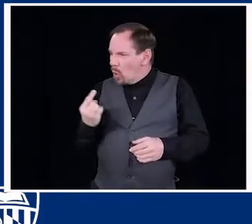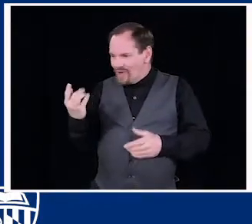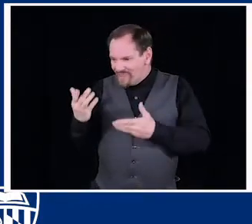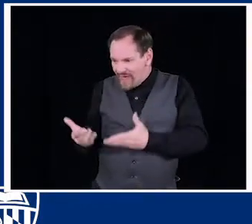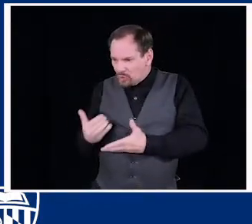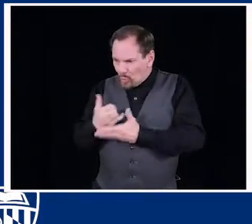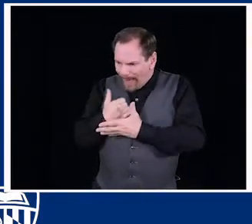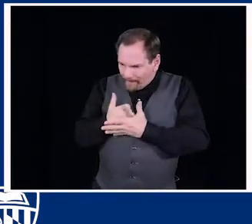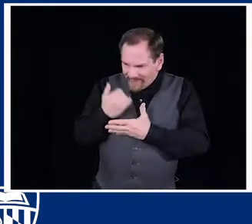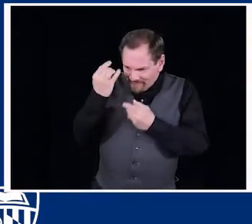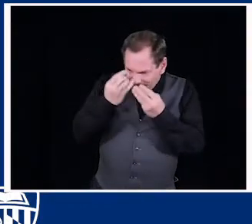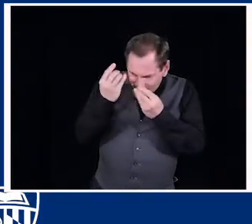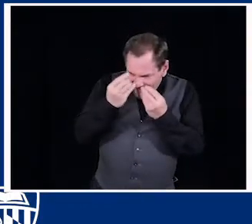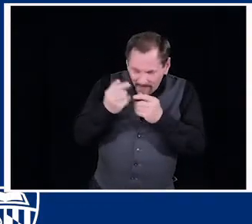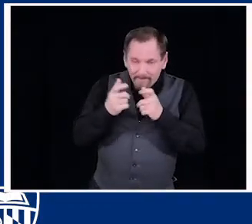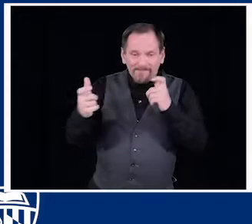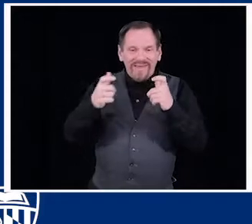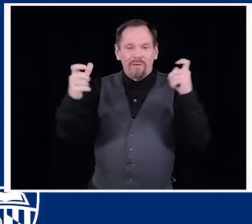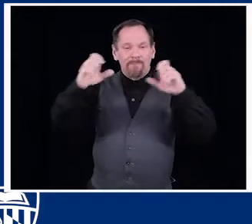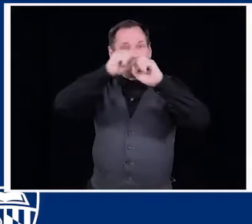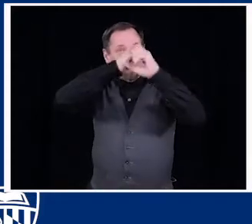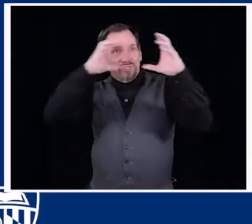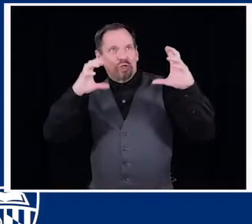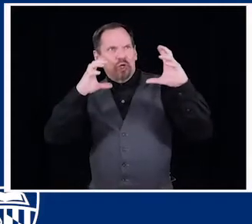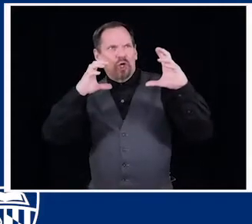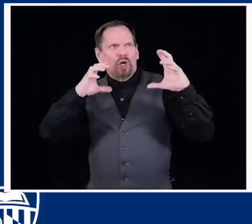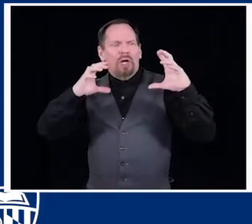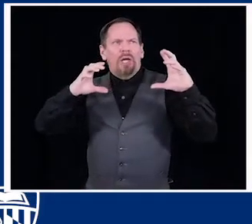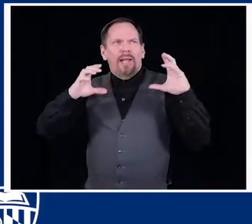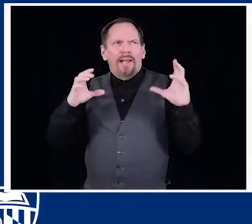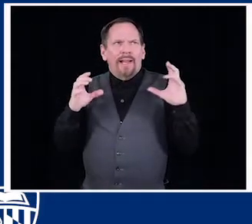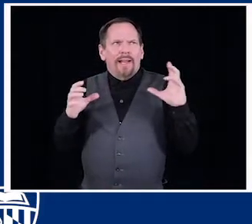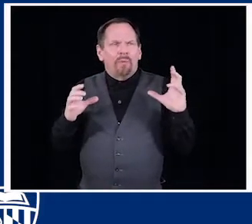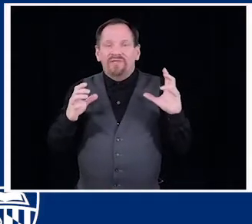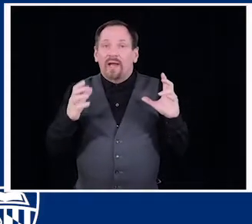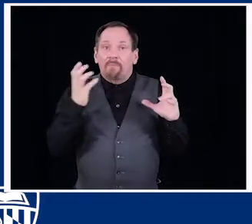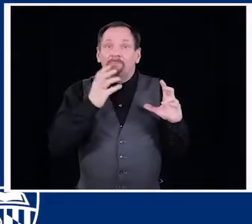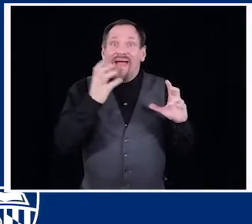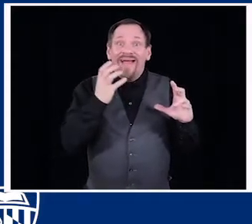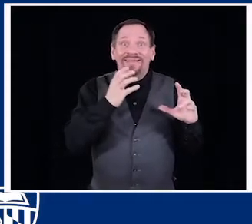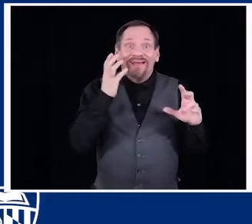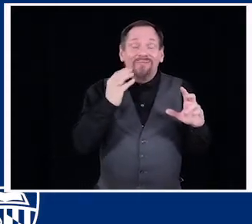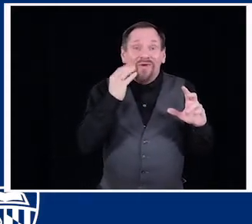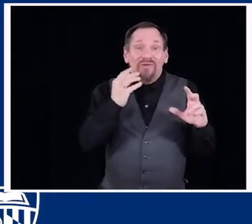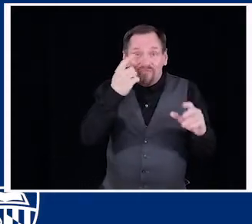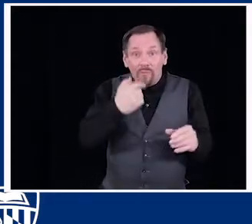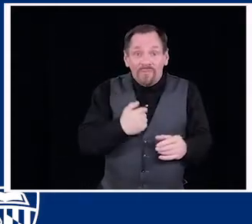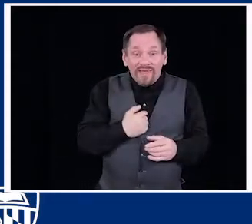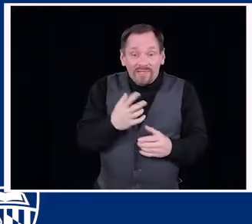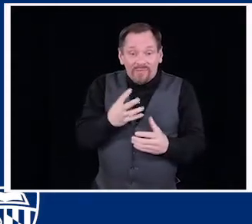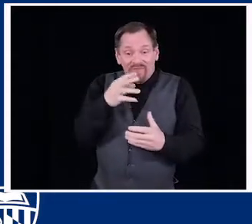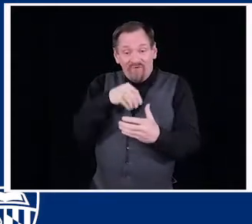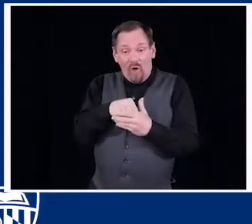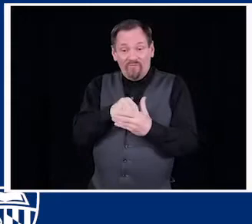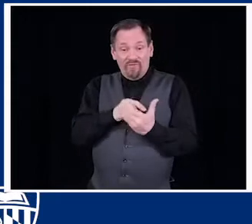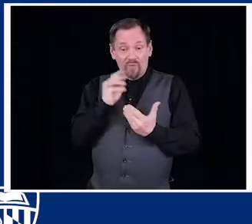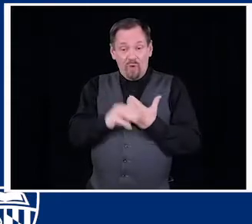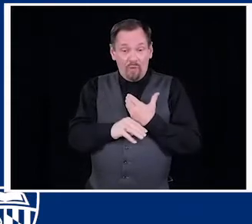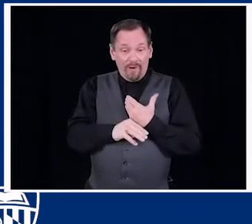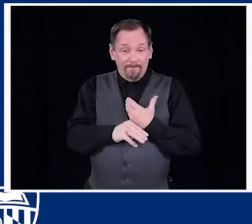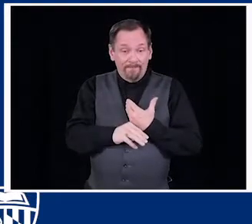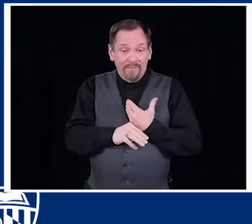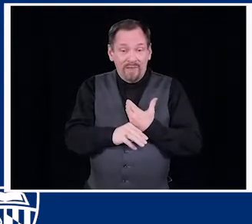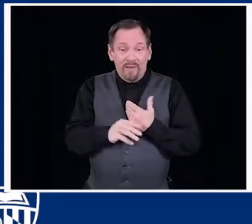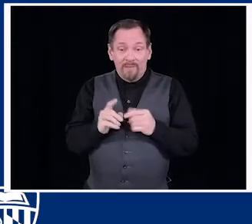always there to help you think of the bigger picture. It was an amazing journey for me to be part of this